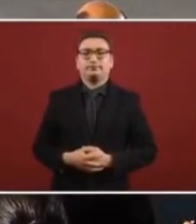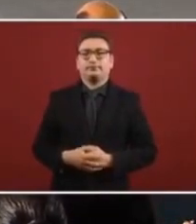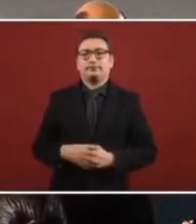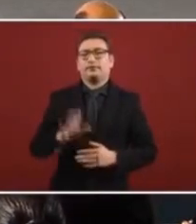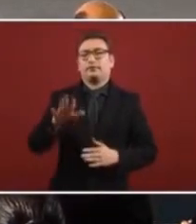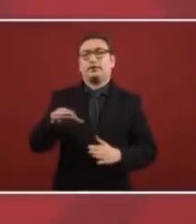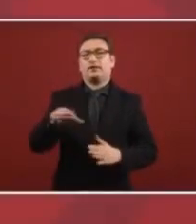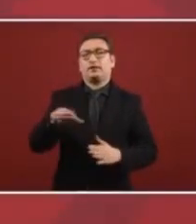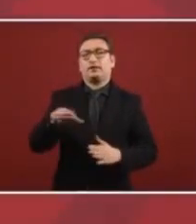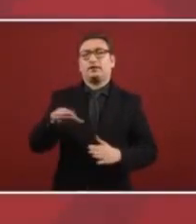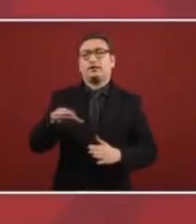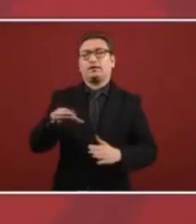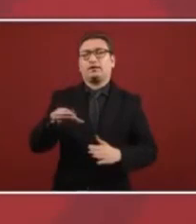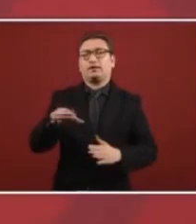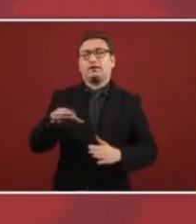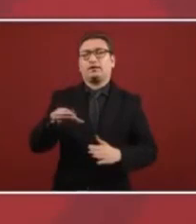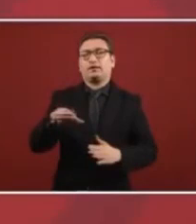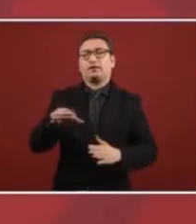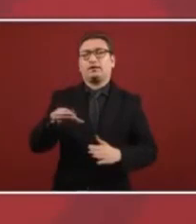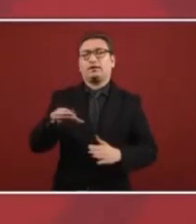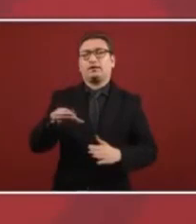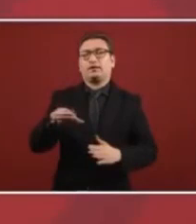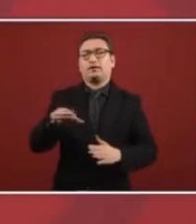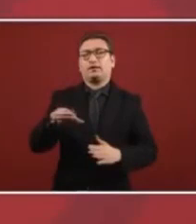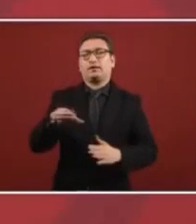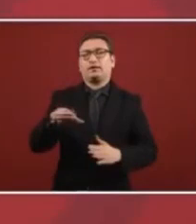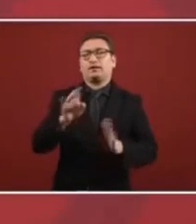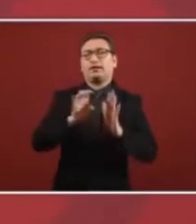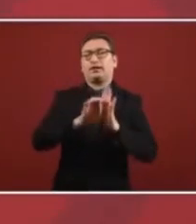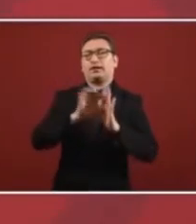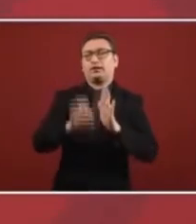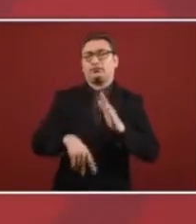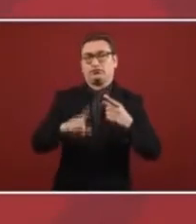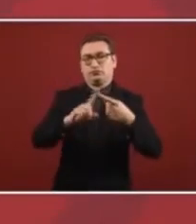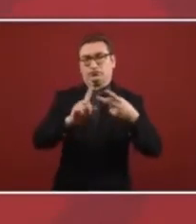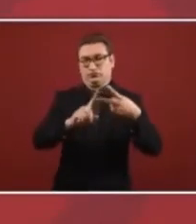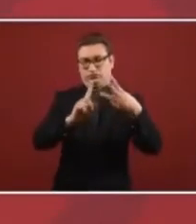3 casos. So I'll give you 3 cases.